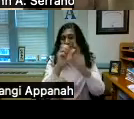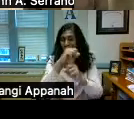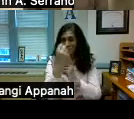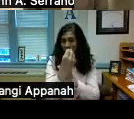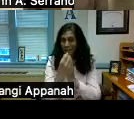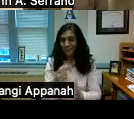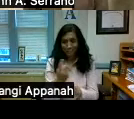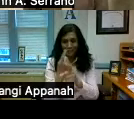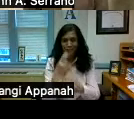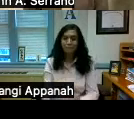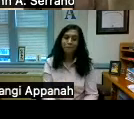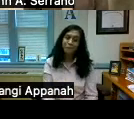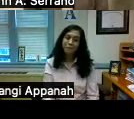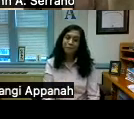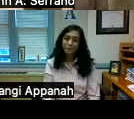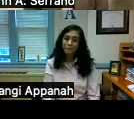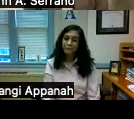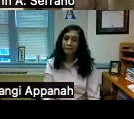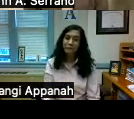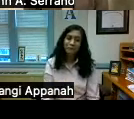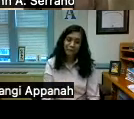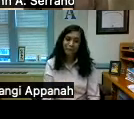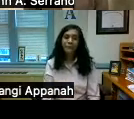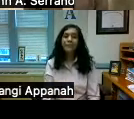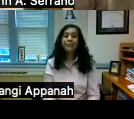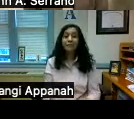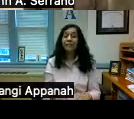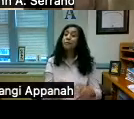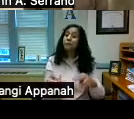We all know that social media is not helping the situation, right?